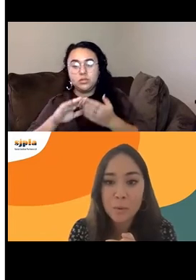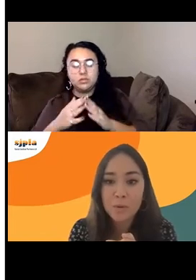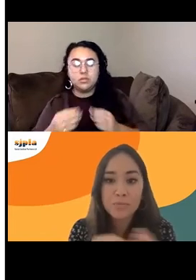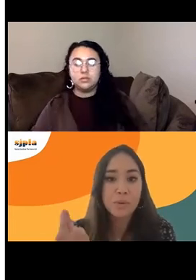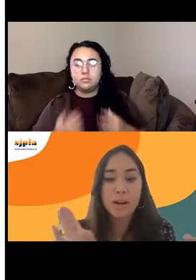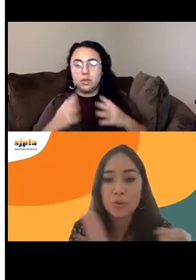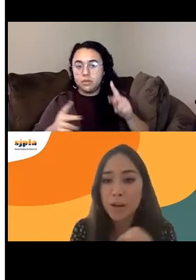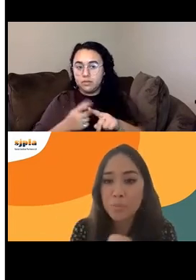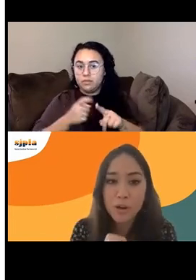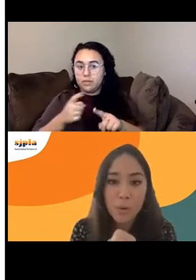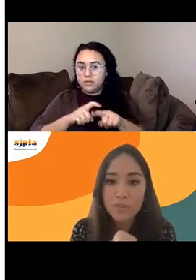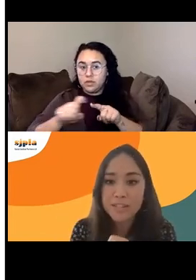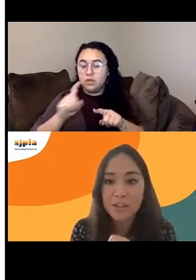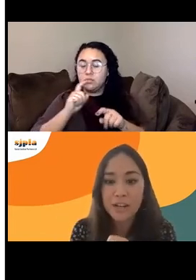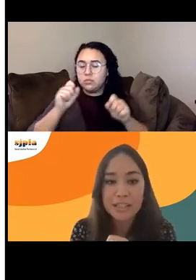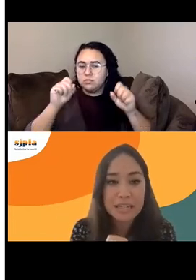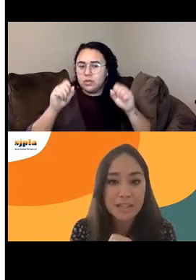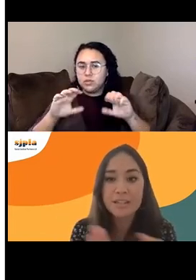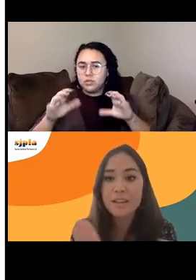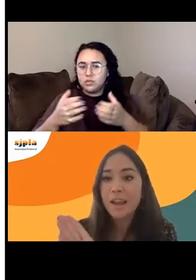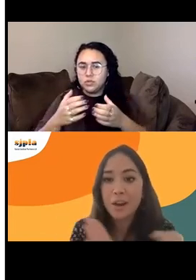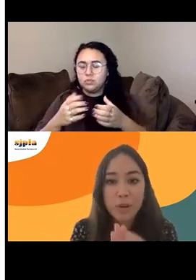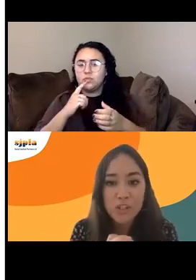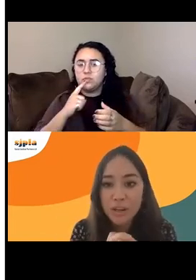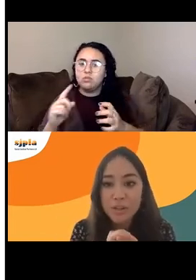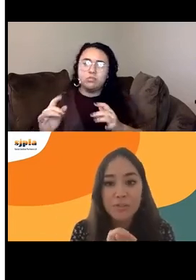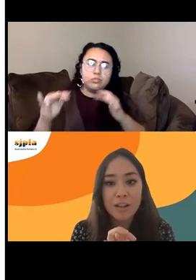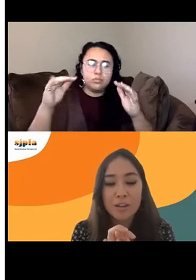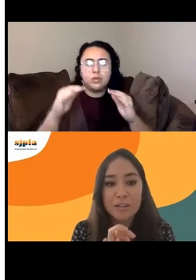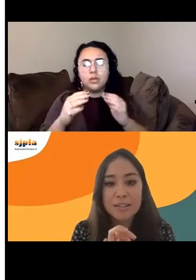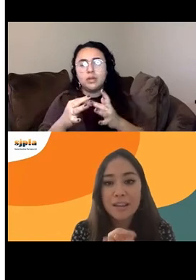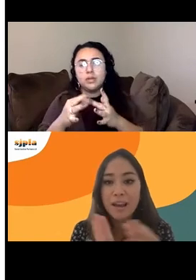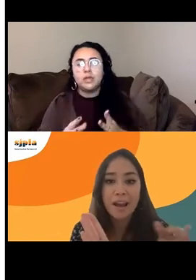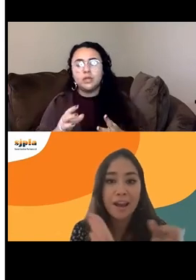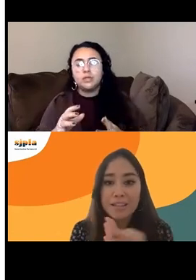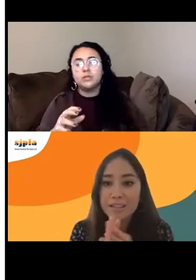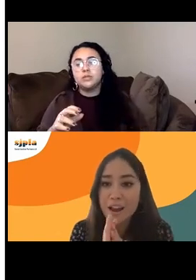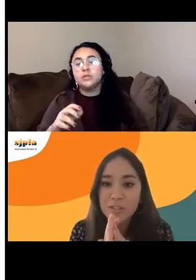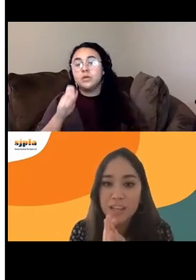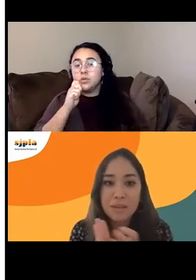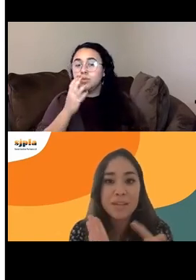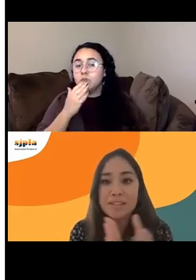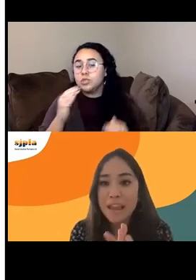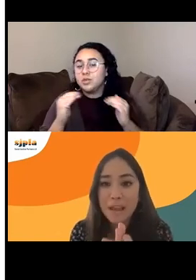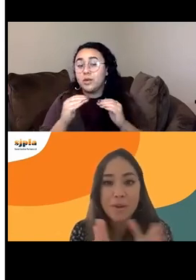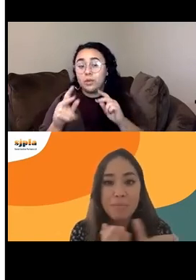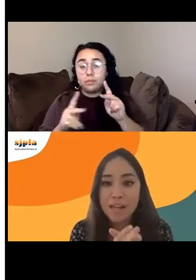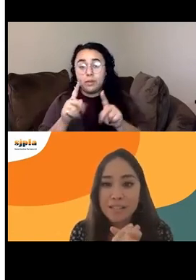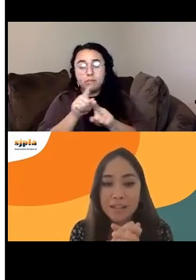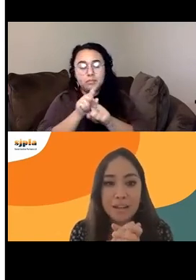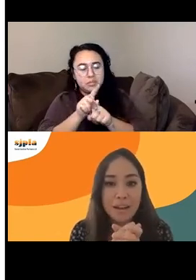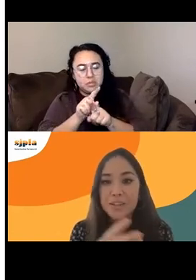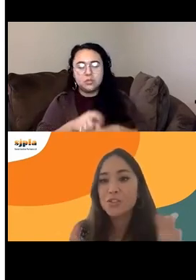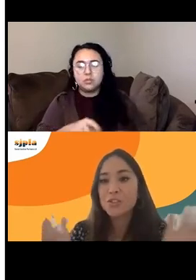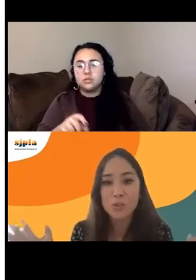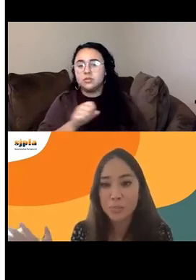this call. So our incredible cohort of accelerator leaders, our racial equity fellows, our staff team, Sam,